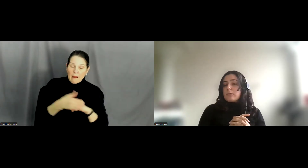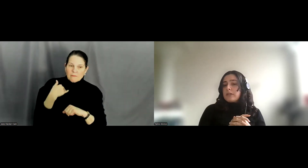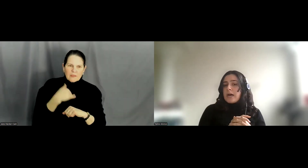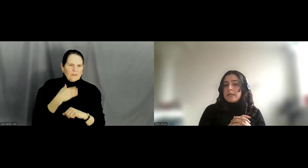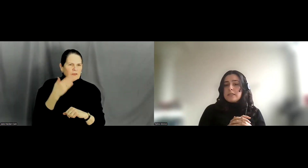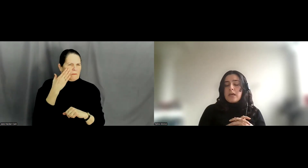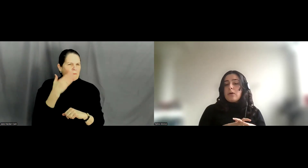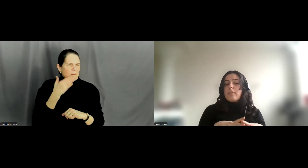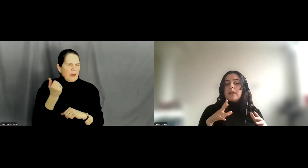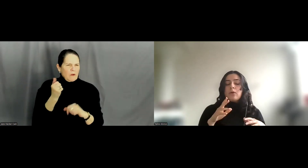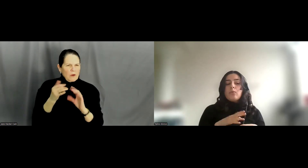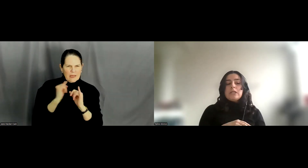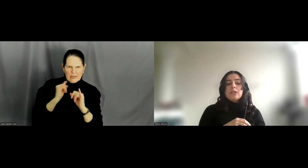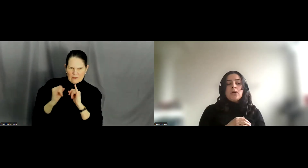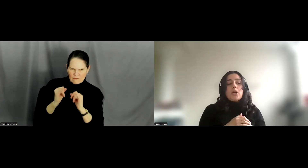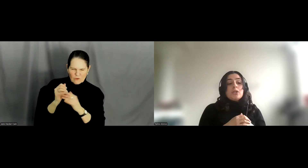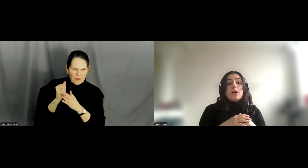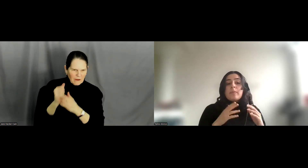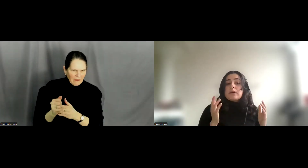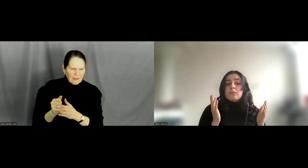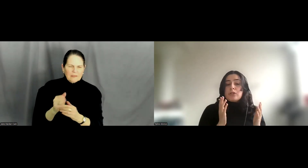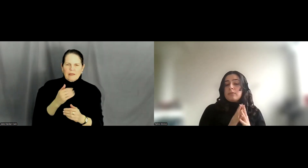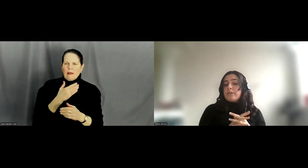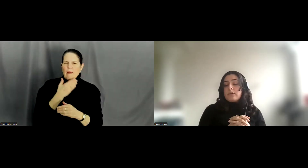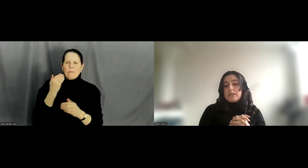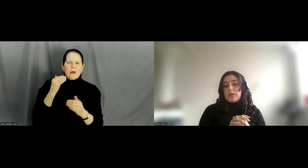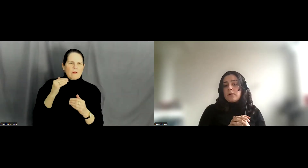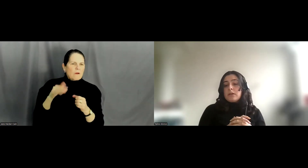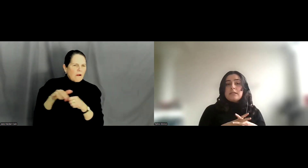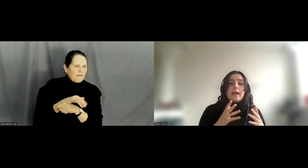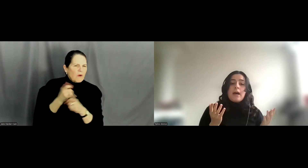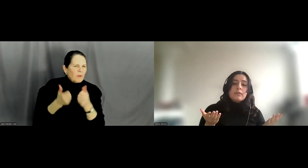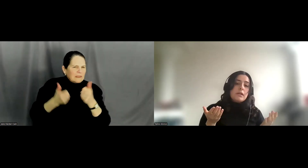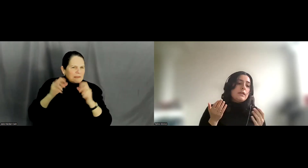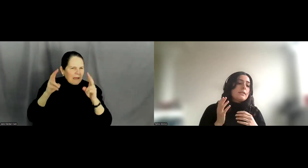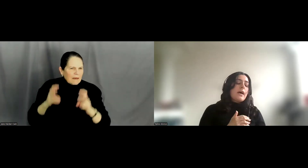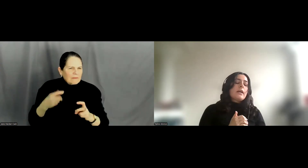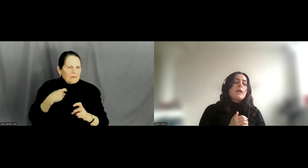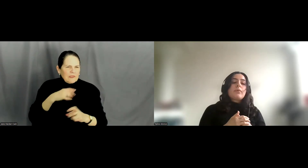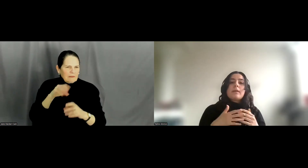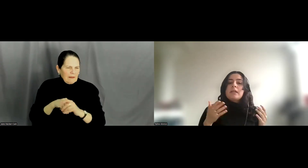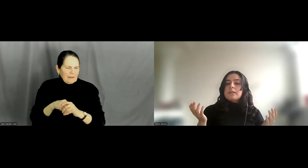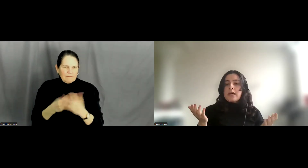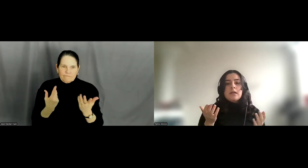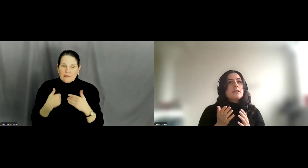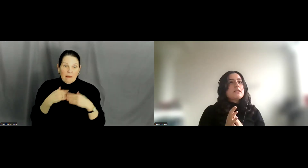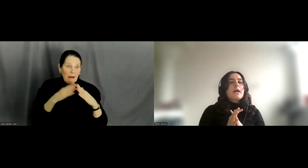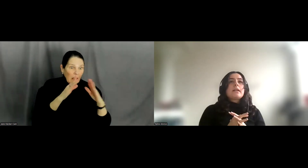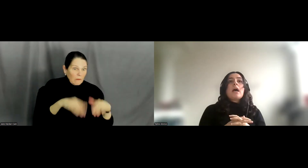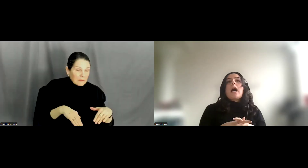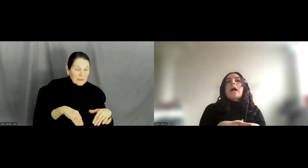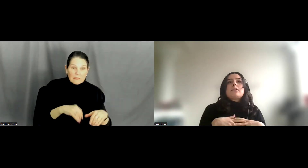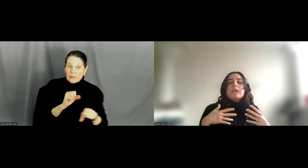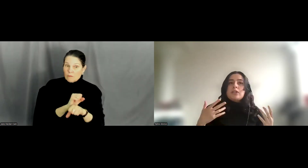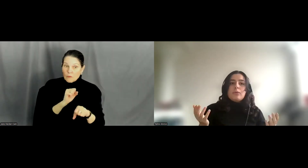and focus group guides and know better which topics we should be focusing on. Is that housing? Is that employment status? Is